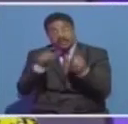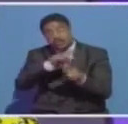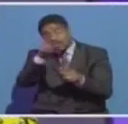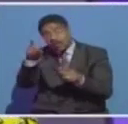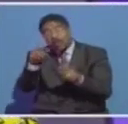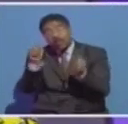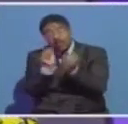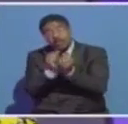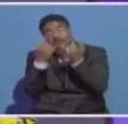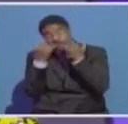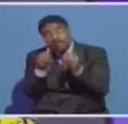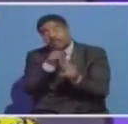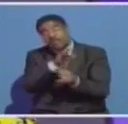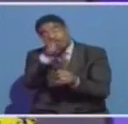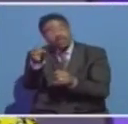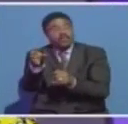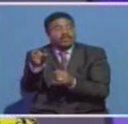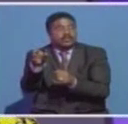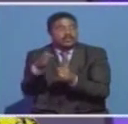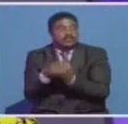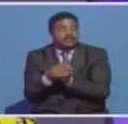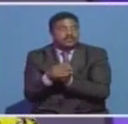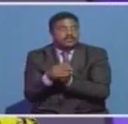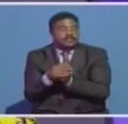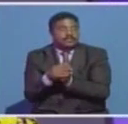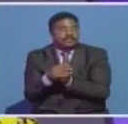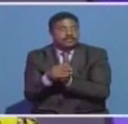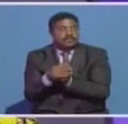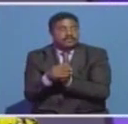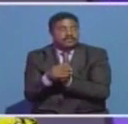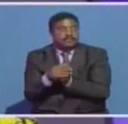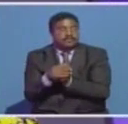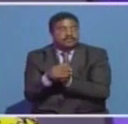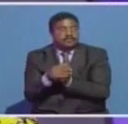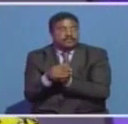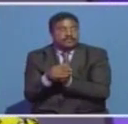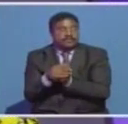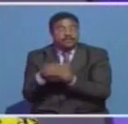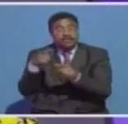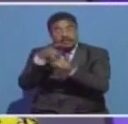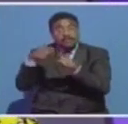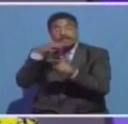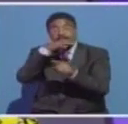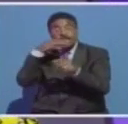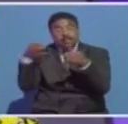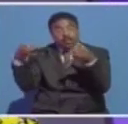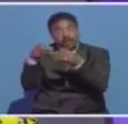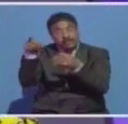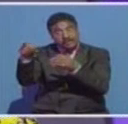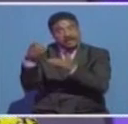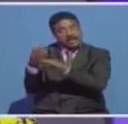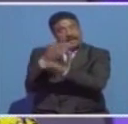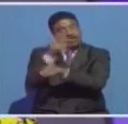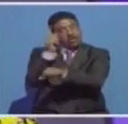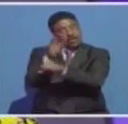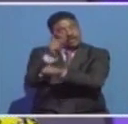information, assisting the farmers on how best they can look after their crops. So from the farming community, the early warning systems are in